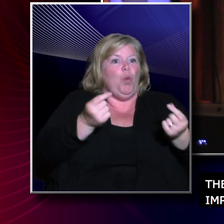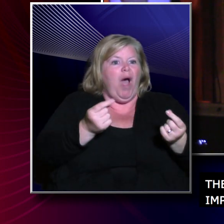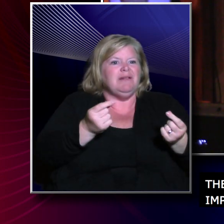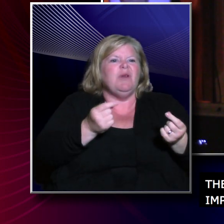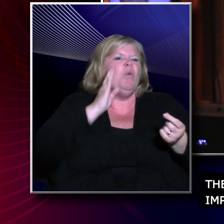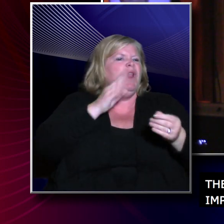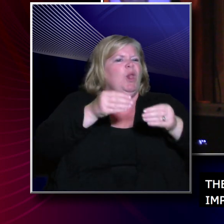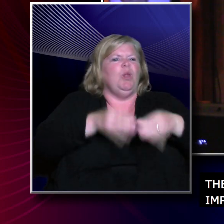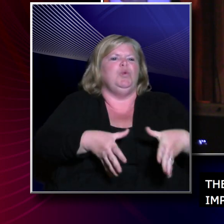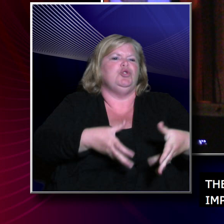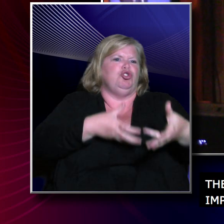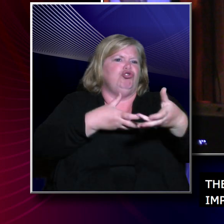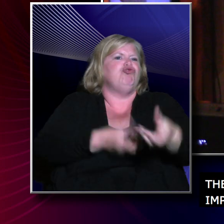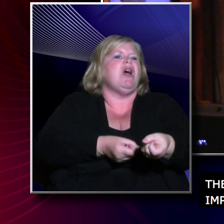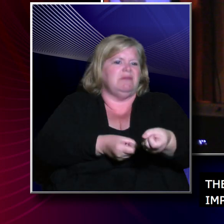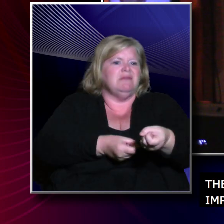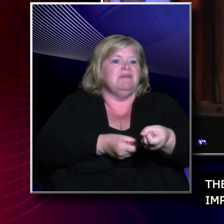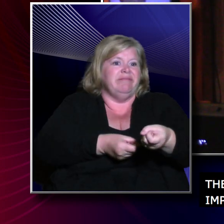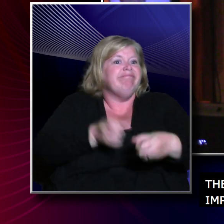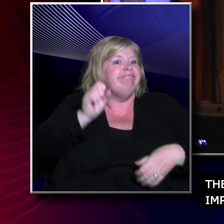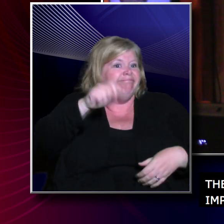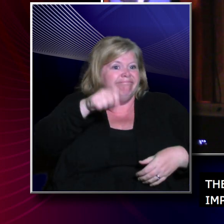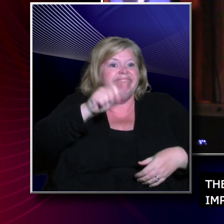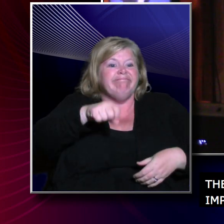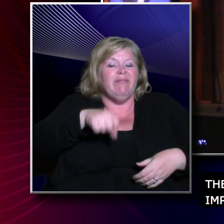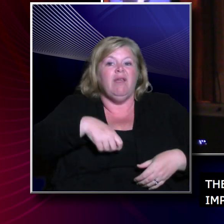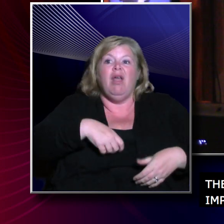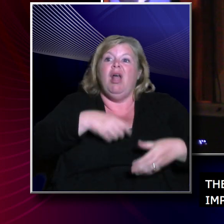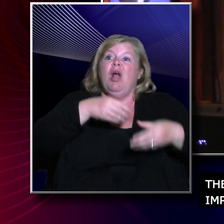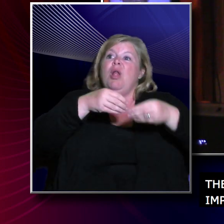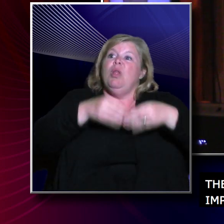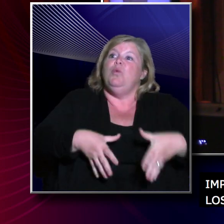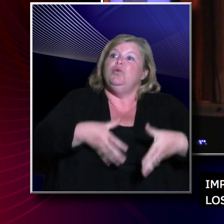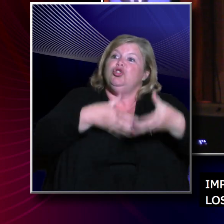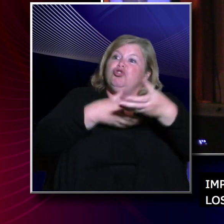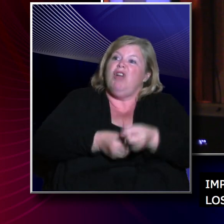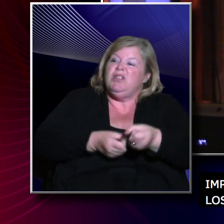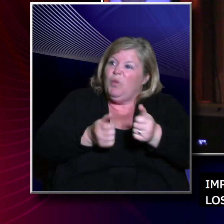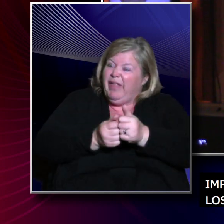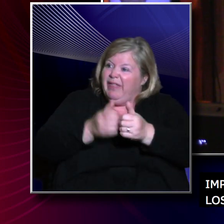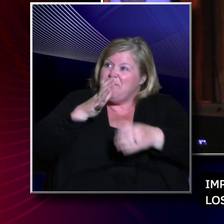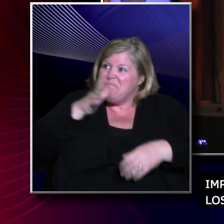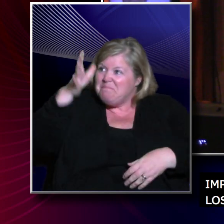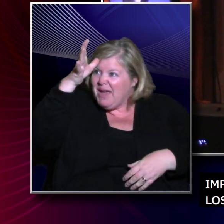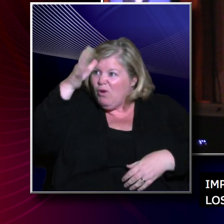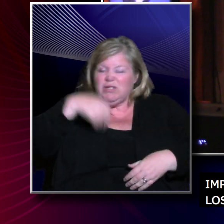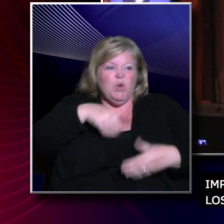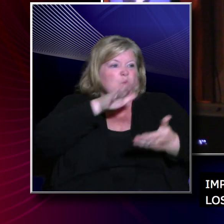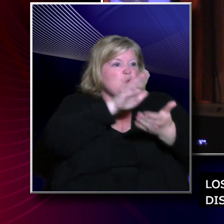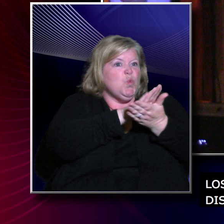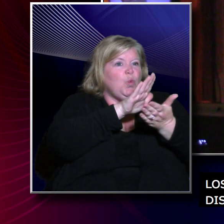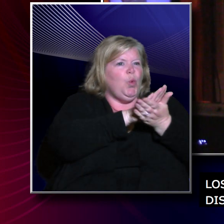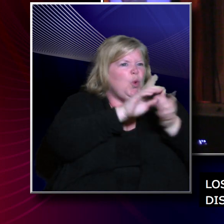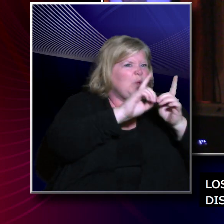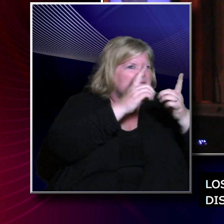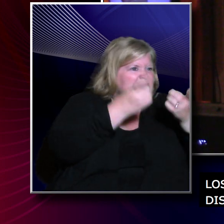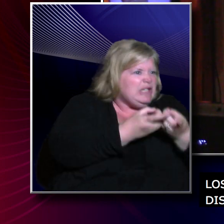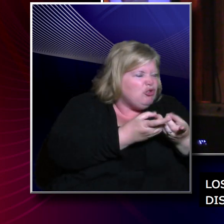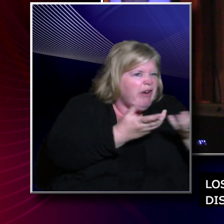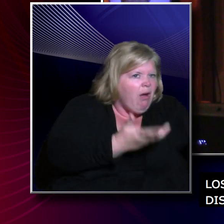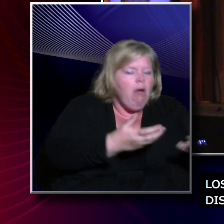trust. Loss of trust with the parents, with the school districts, with our